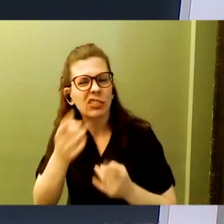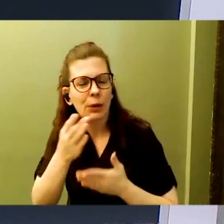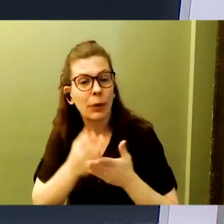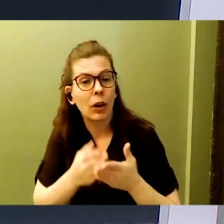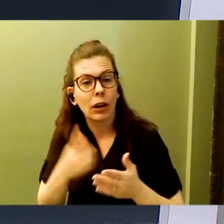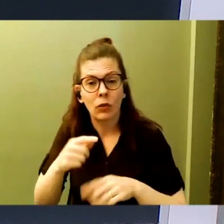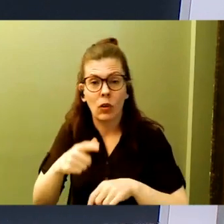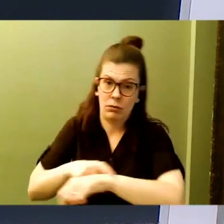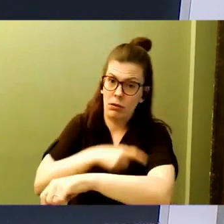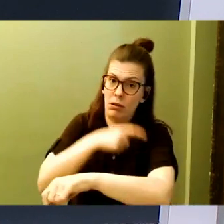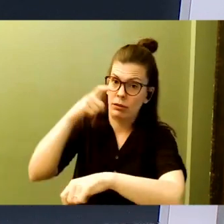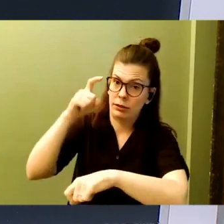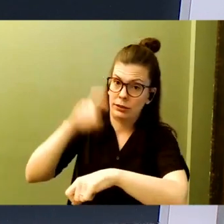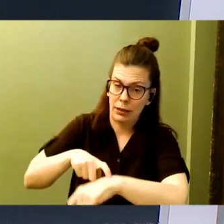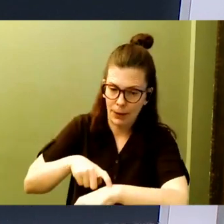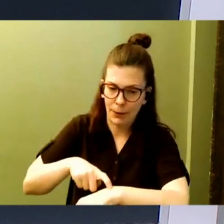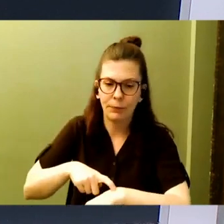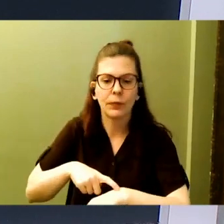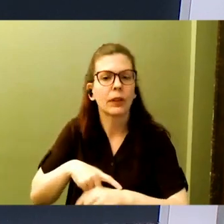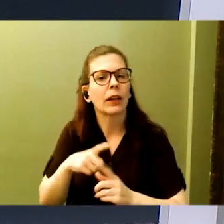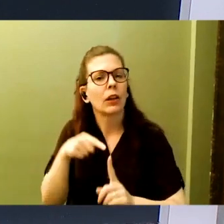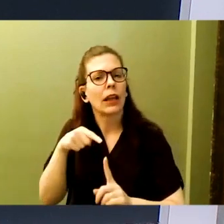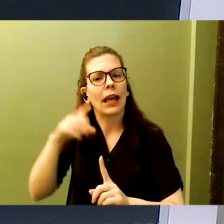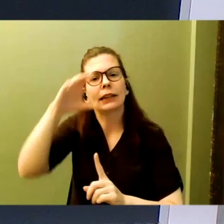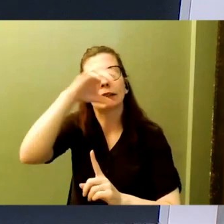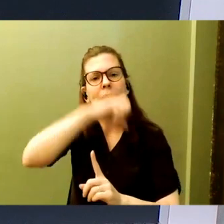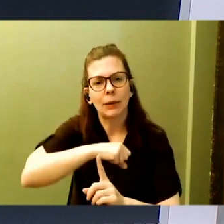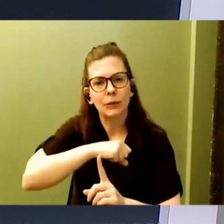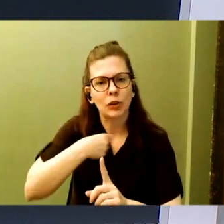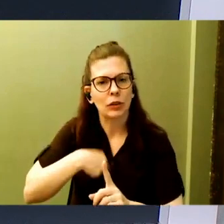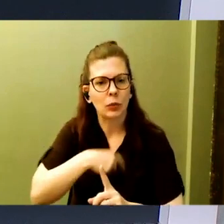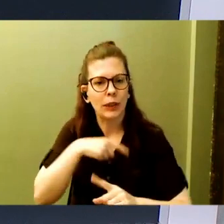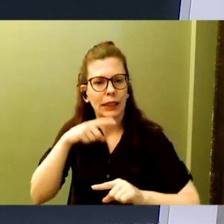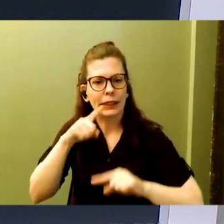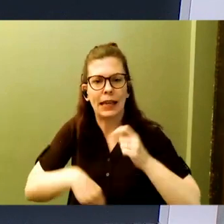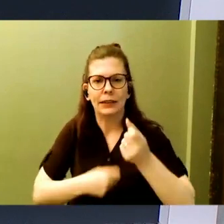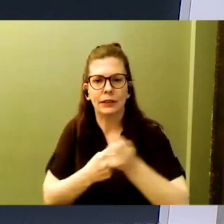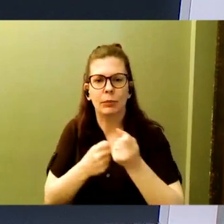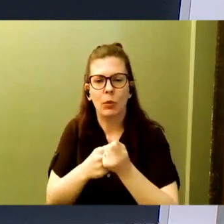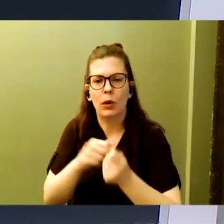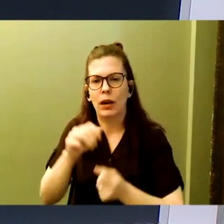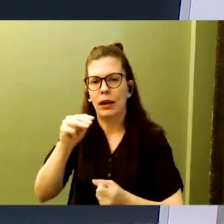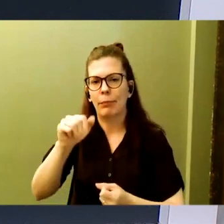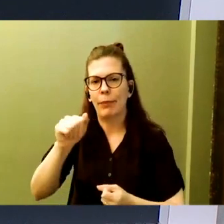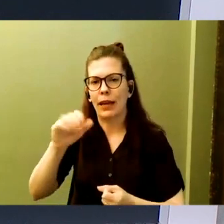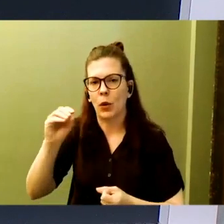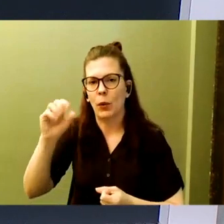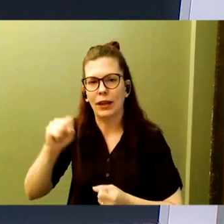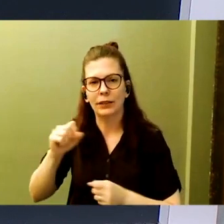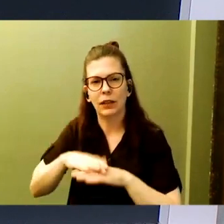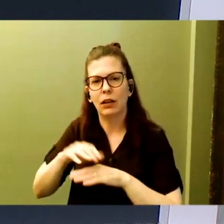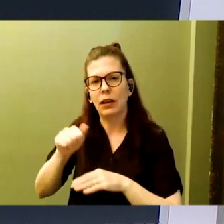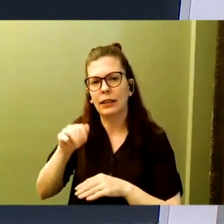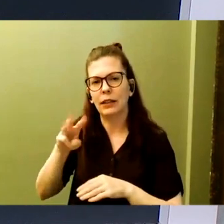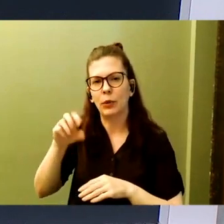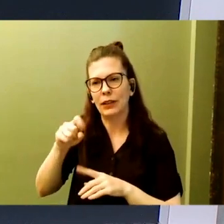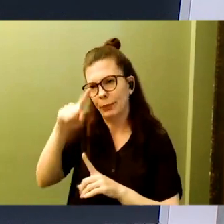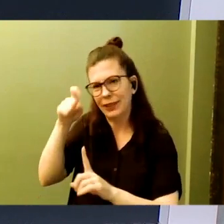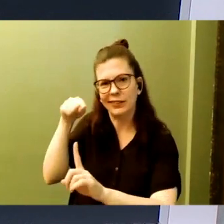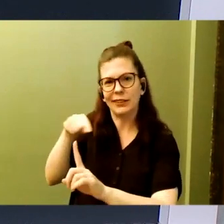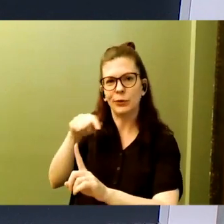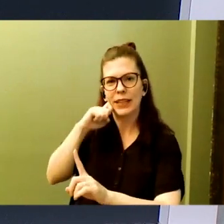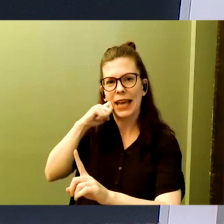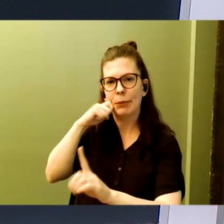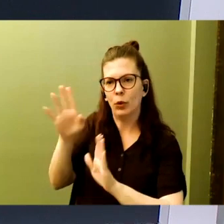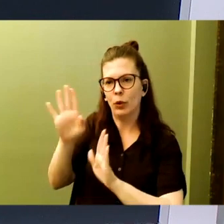time, there was an assumption that we can't support macOS on AWS because it can only run on branded Apple hardware. So a lot of